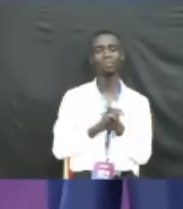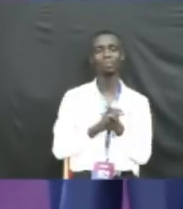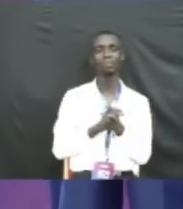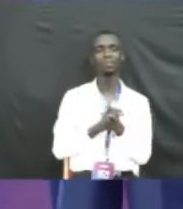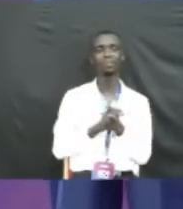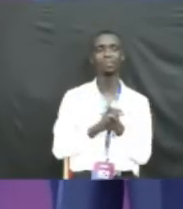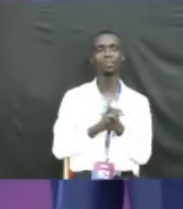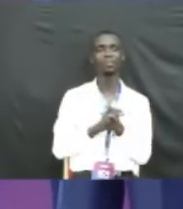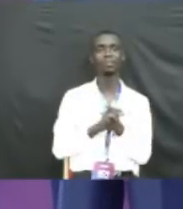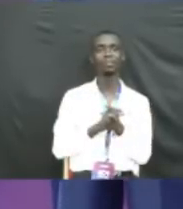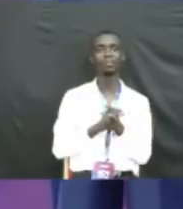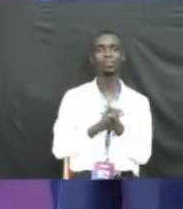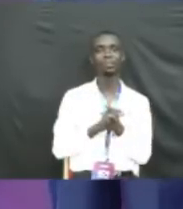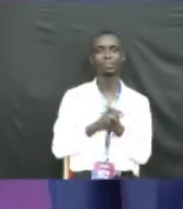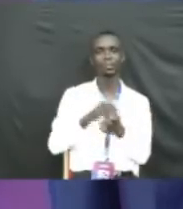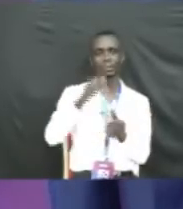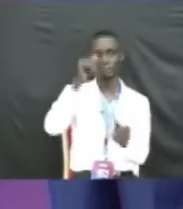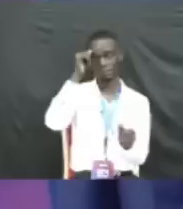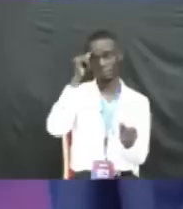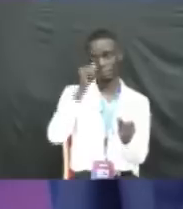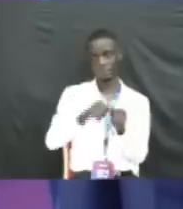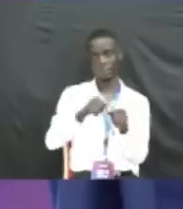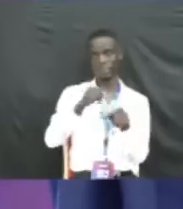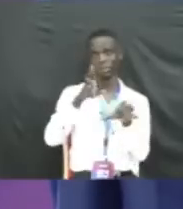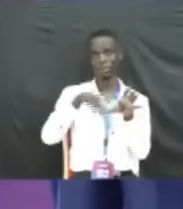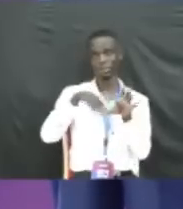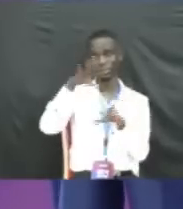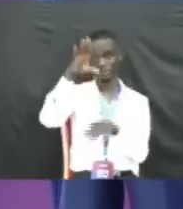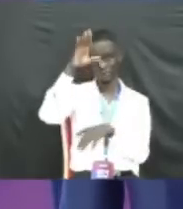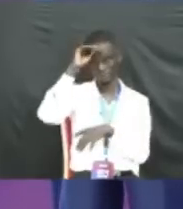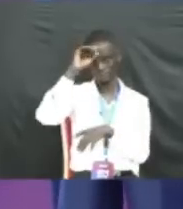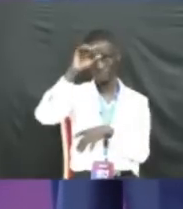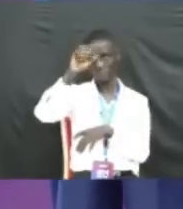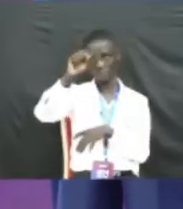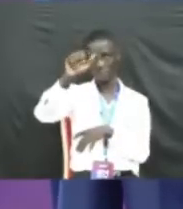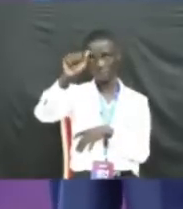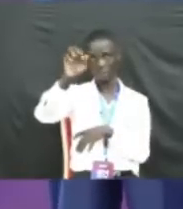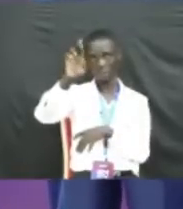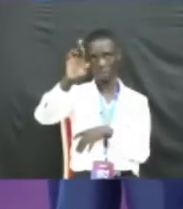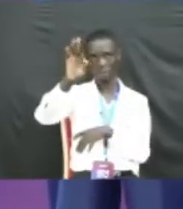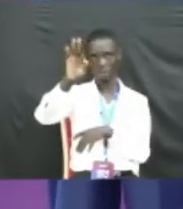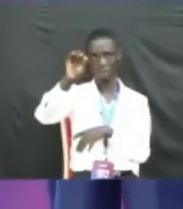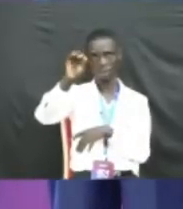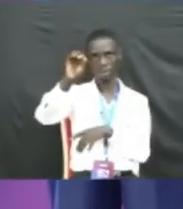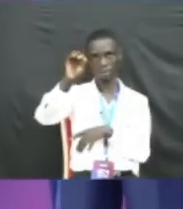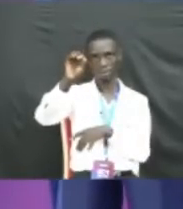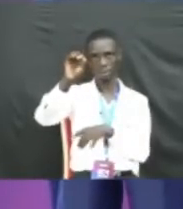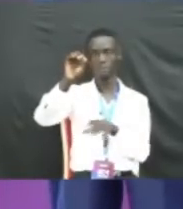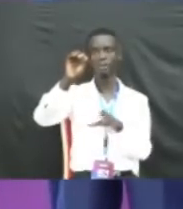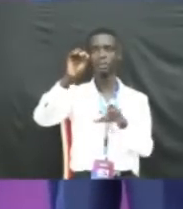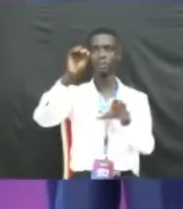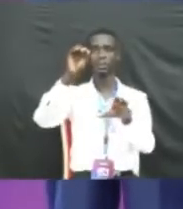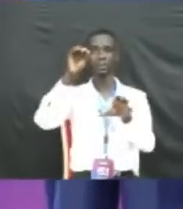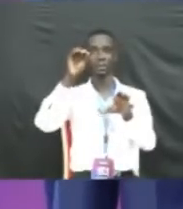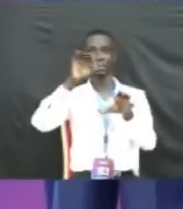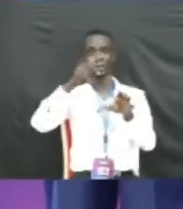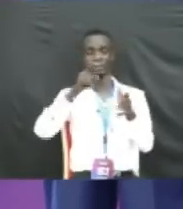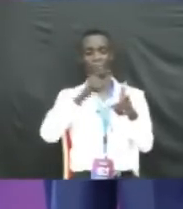To the memory of chairman Safu, to the memory of Chaya,